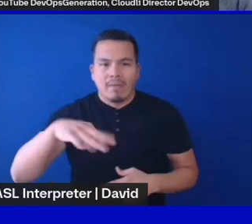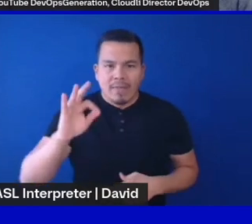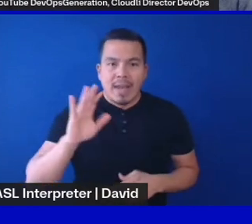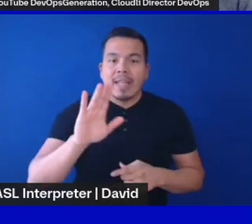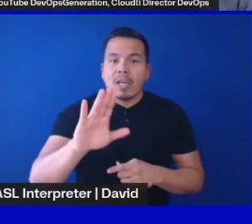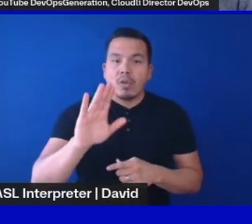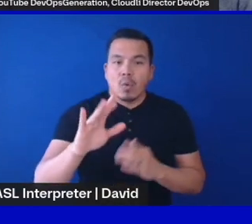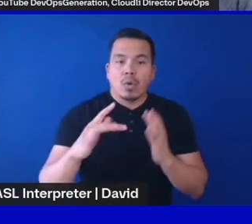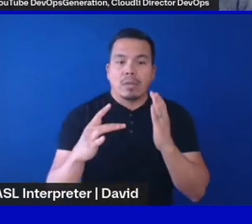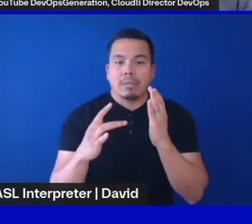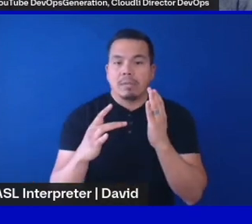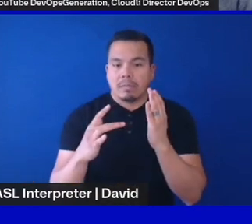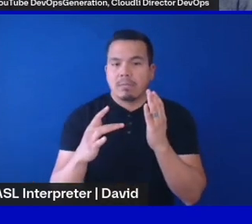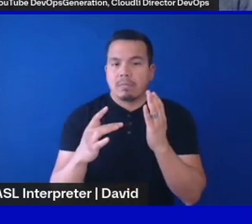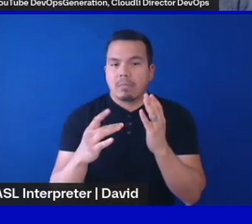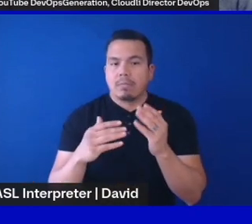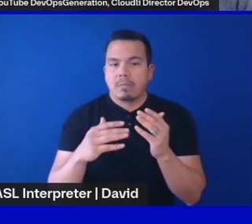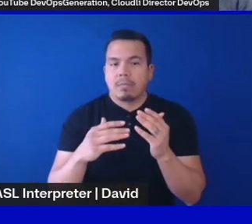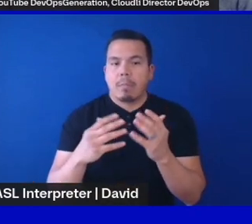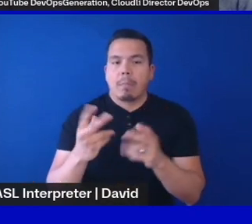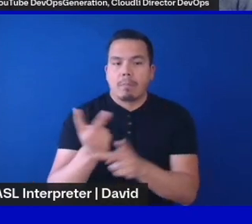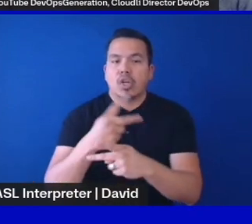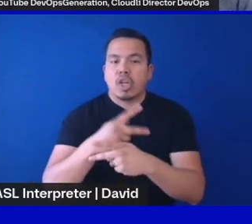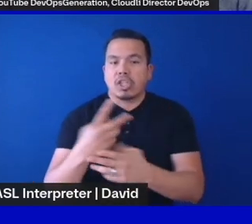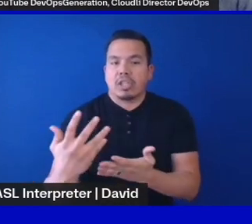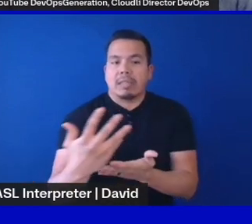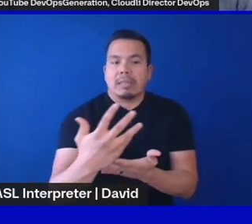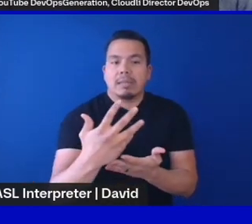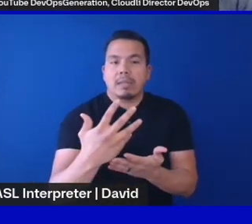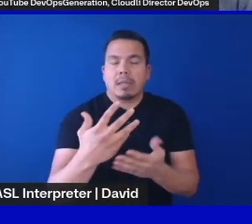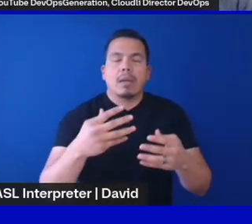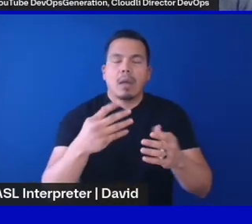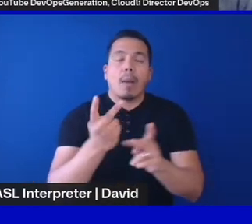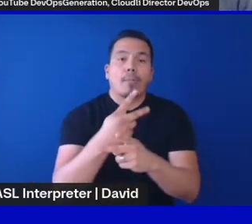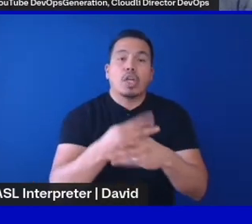simplified to, when the team is ready, just press this button.